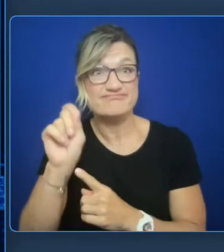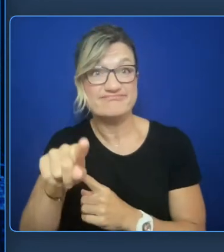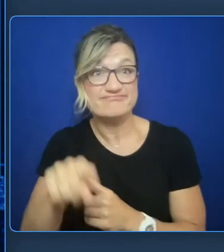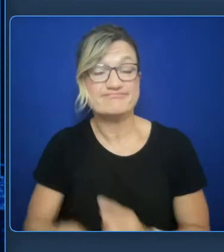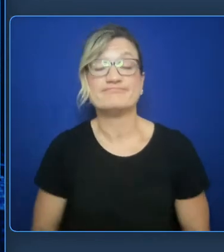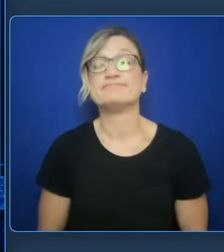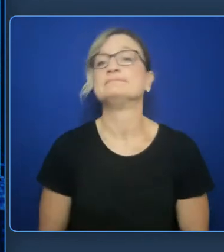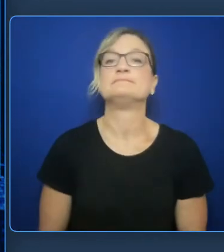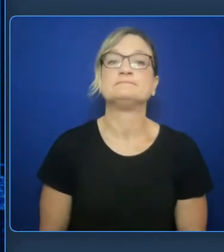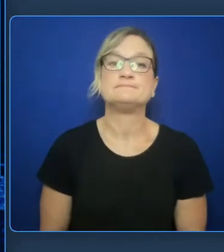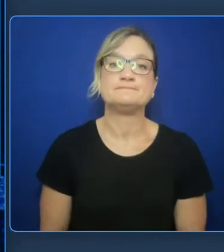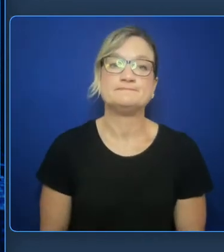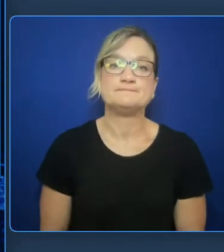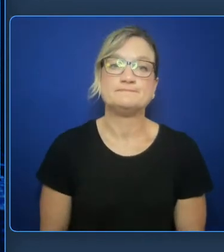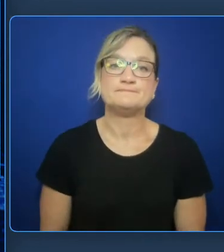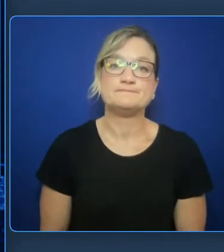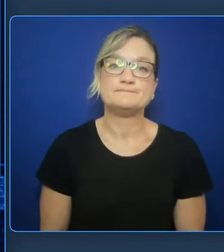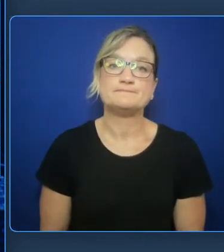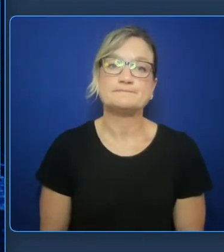Brendan?